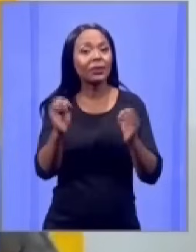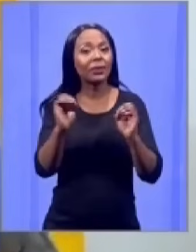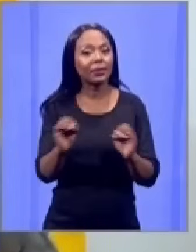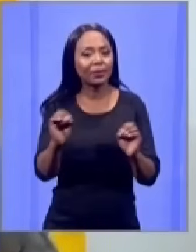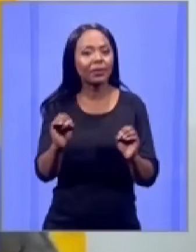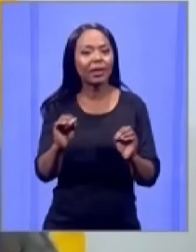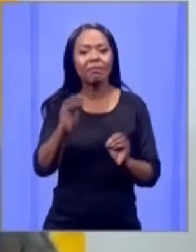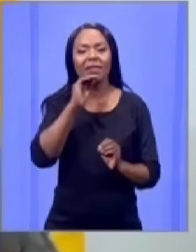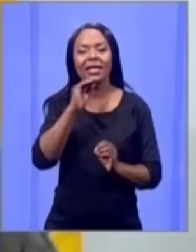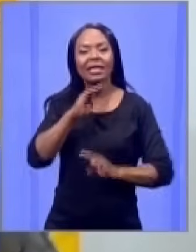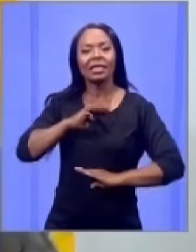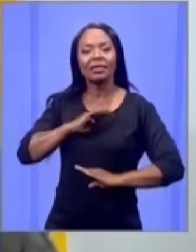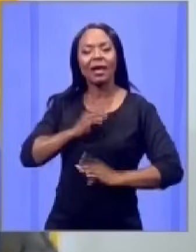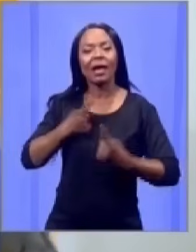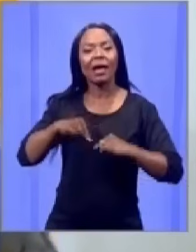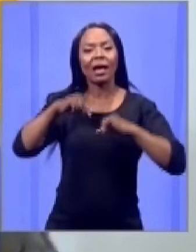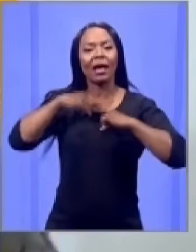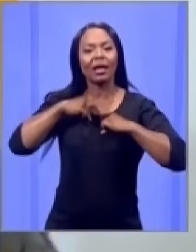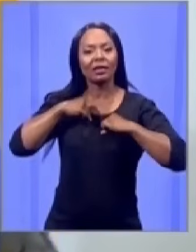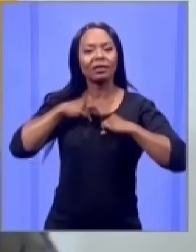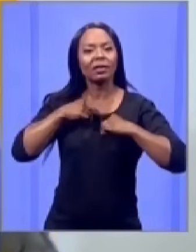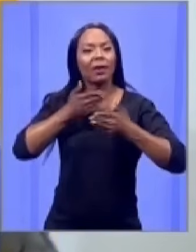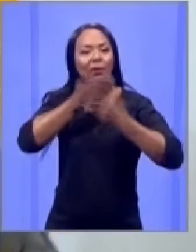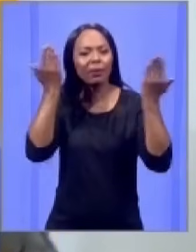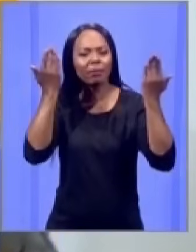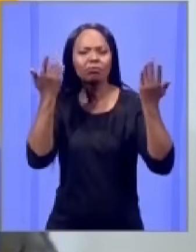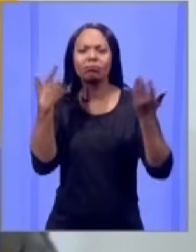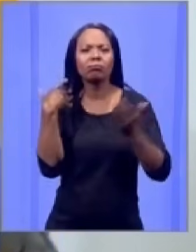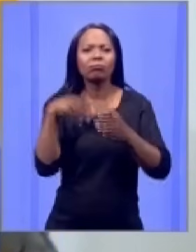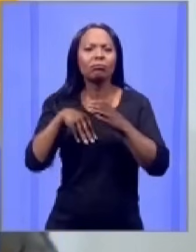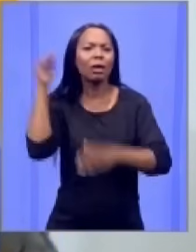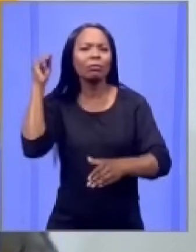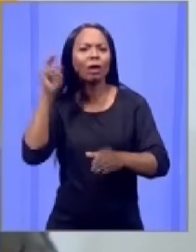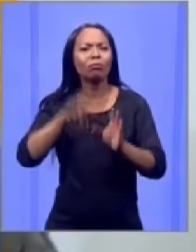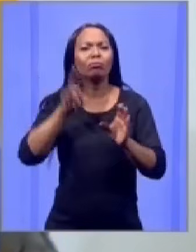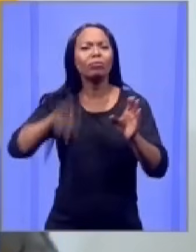us, we are going to leave.